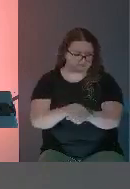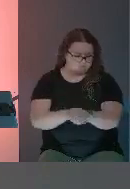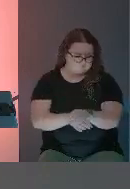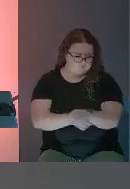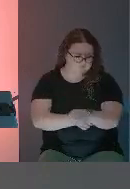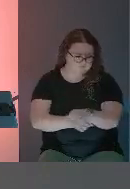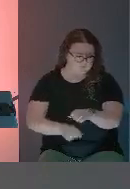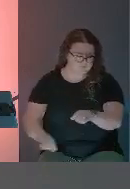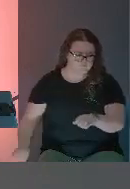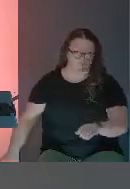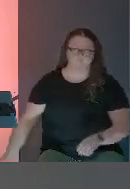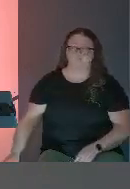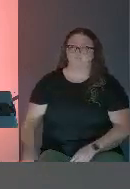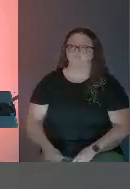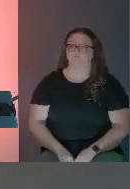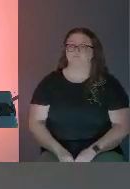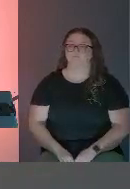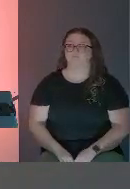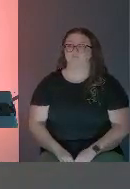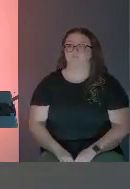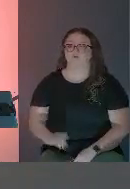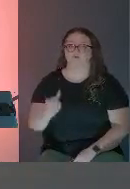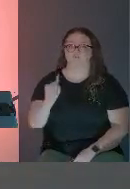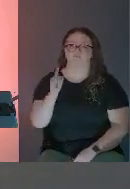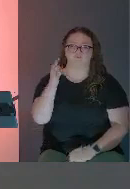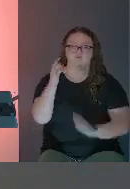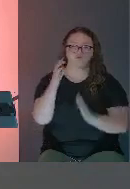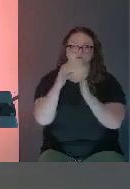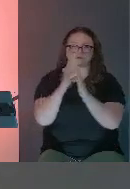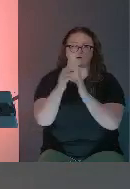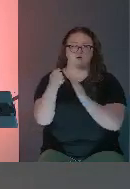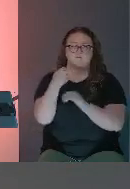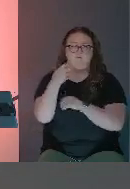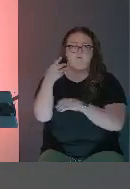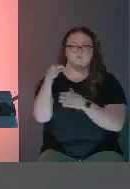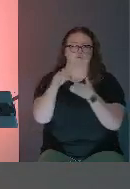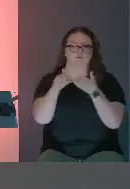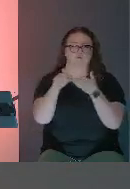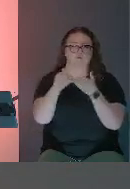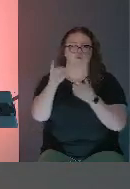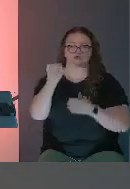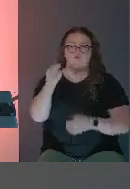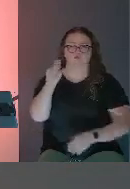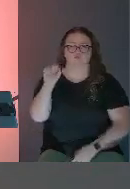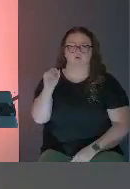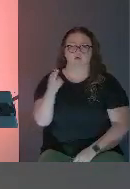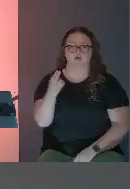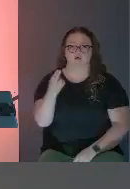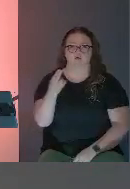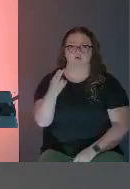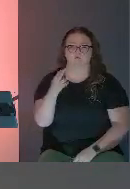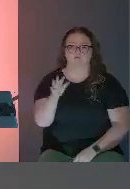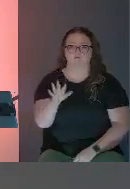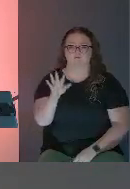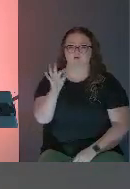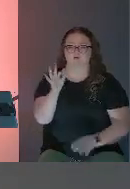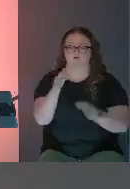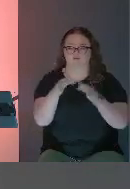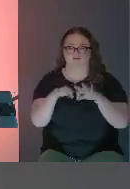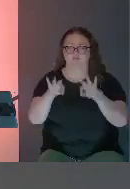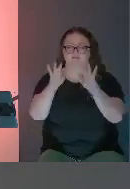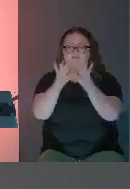And in the first chapter, the very first couple verses of Joshua, you find a very significant